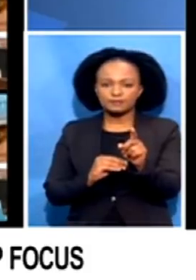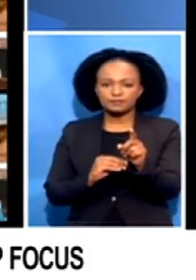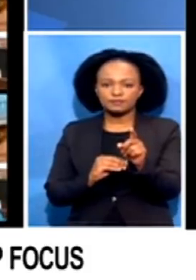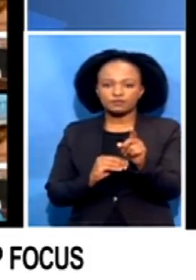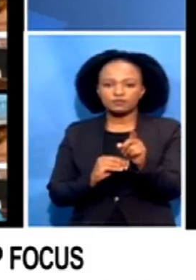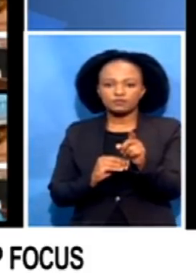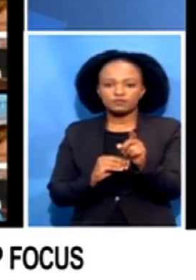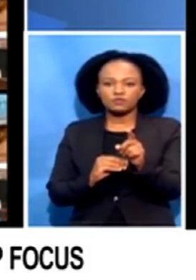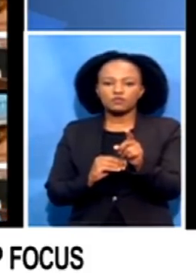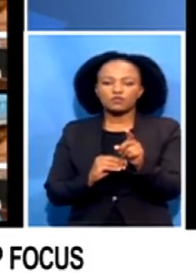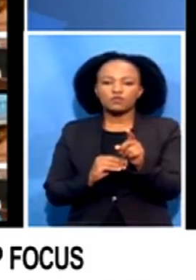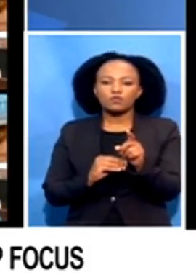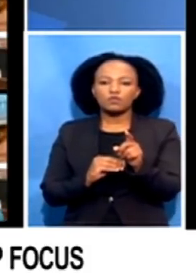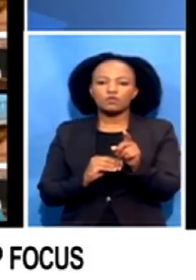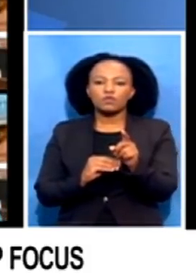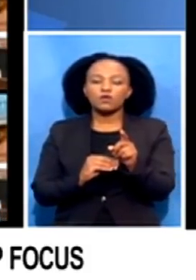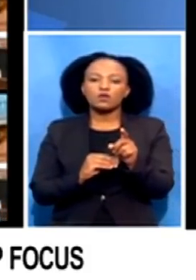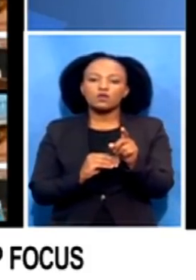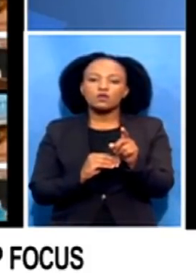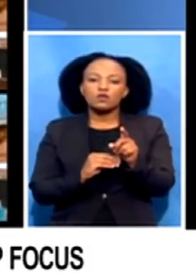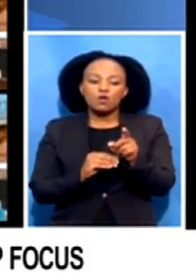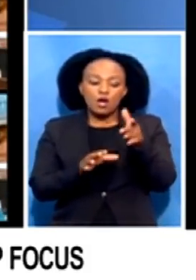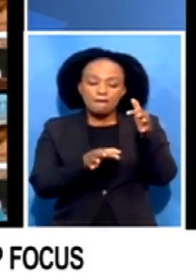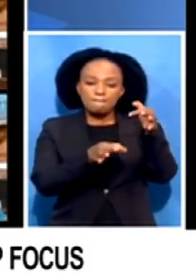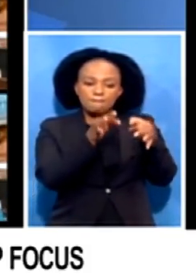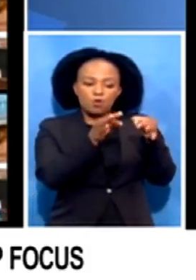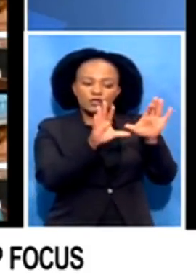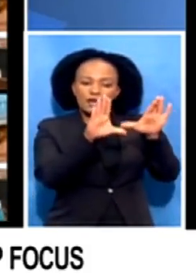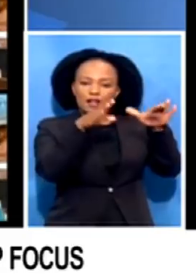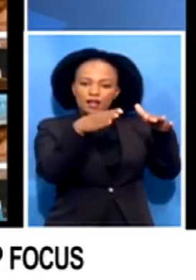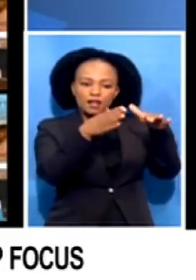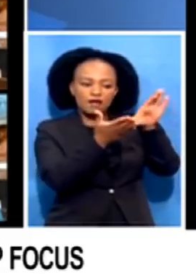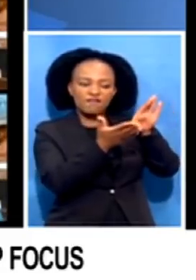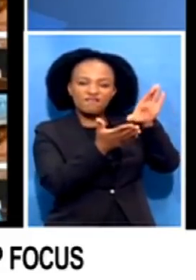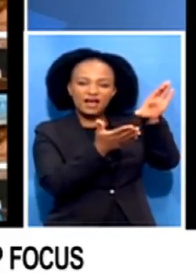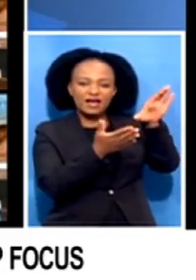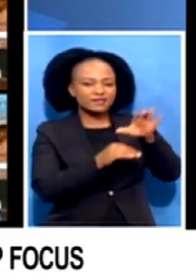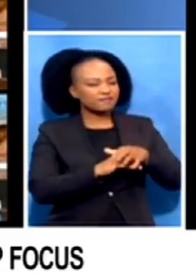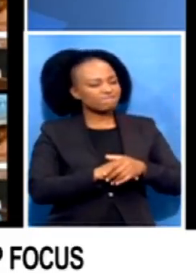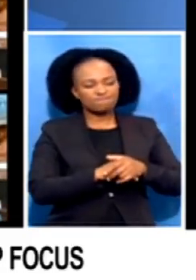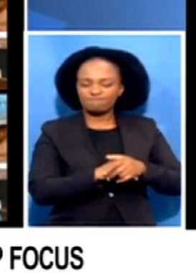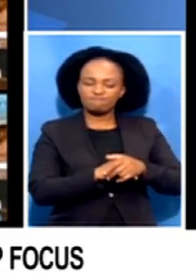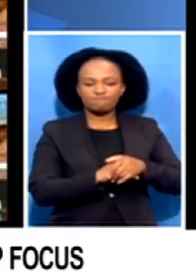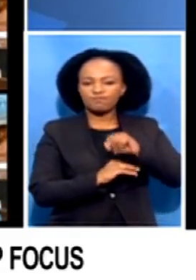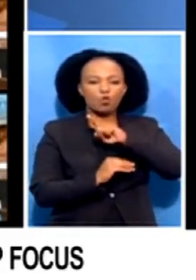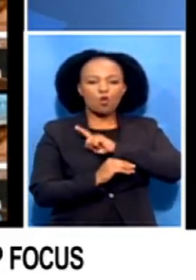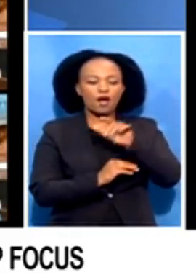political funding is dispelled immediately by a statement by the ANC, which says, no, this was not donations